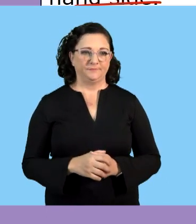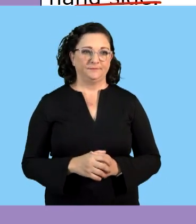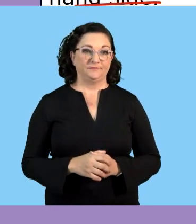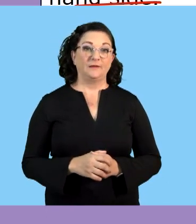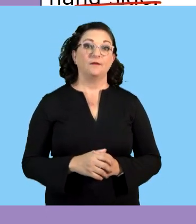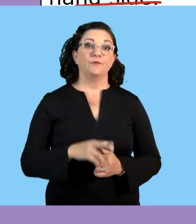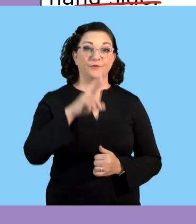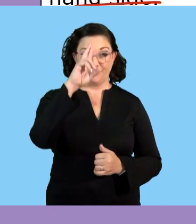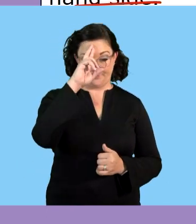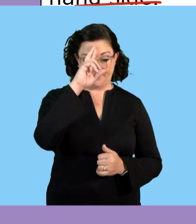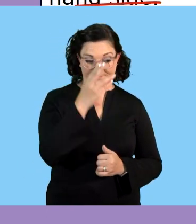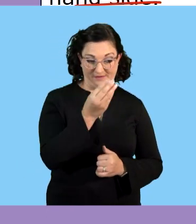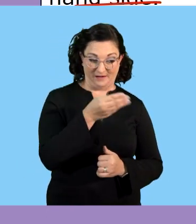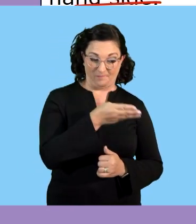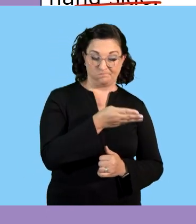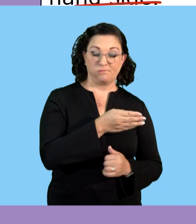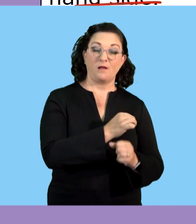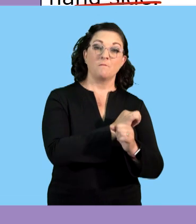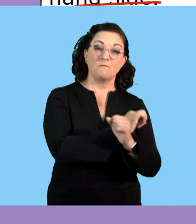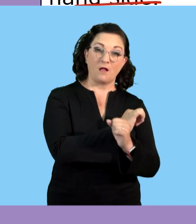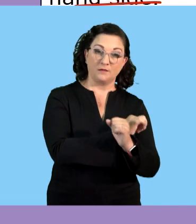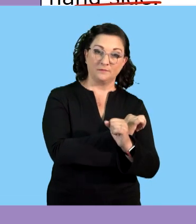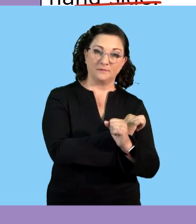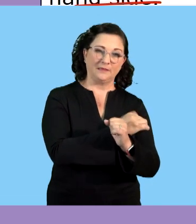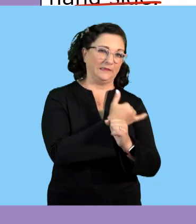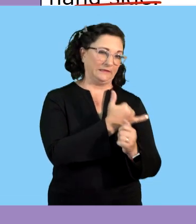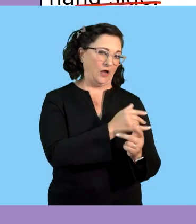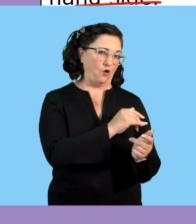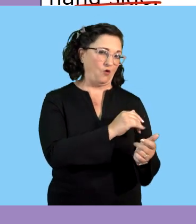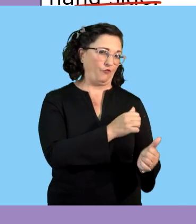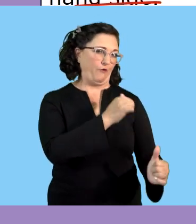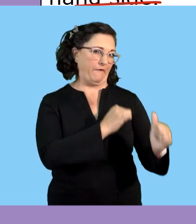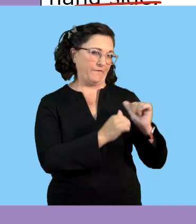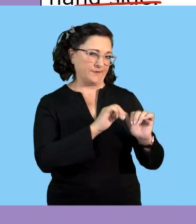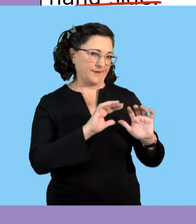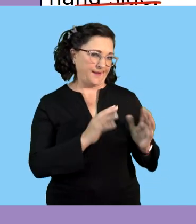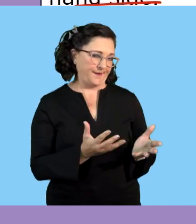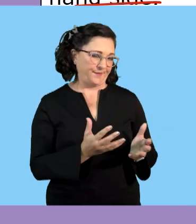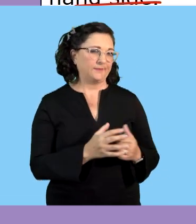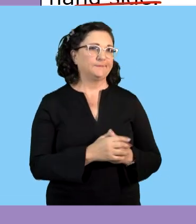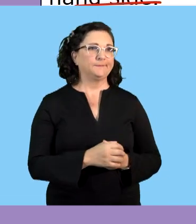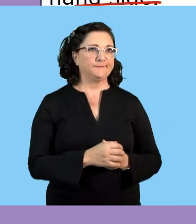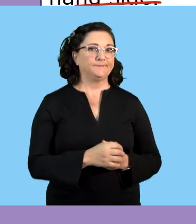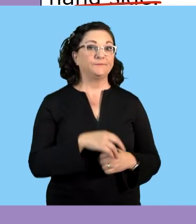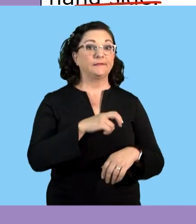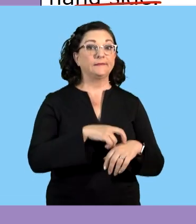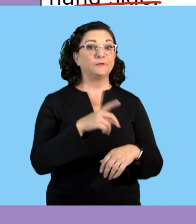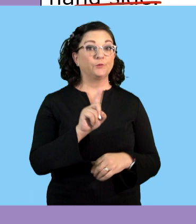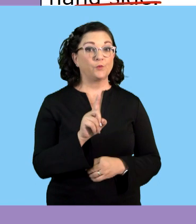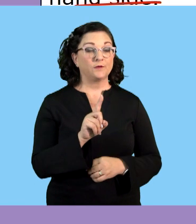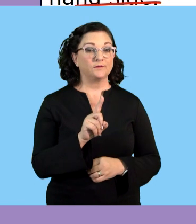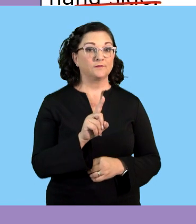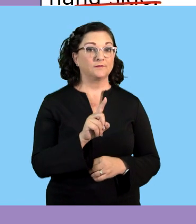was multiplied by 3. So how do we now reverse that action? We need to apply